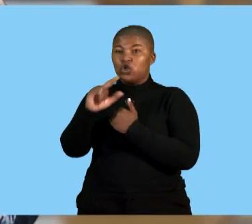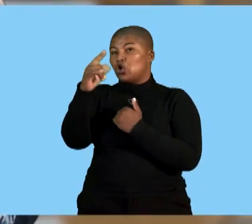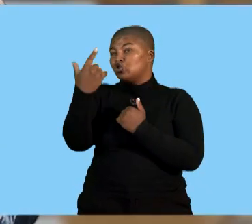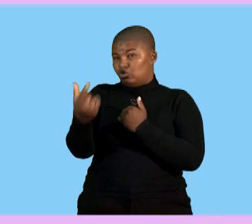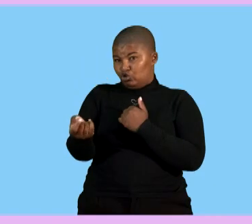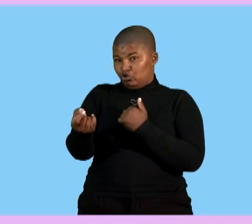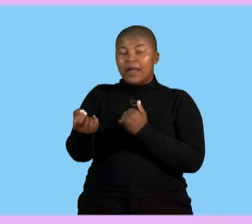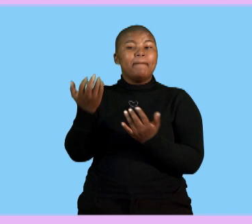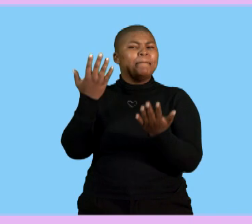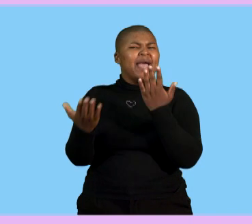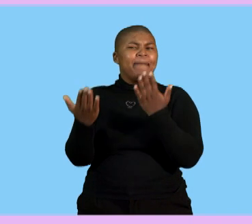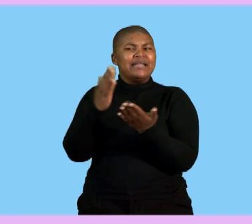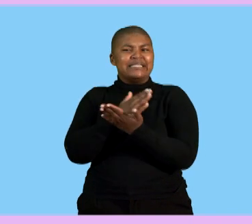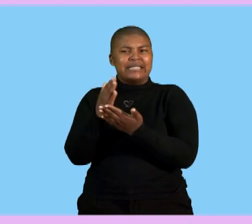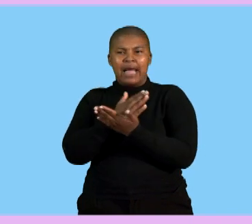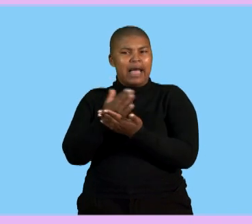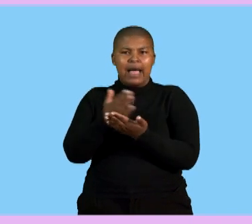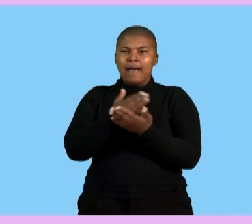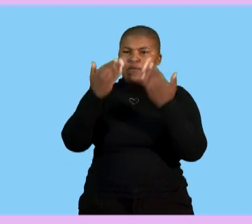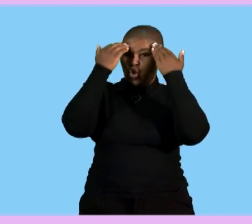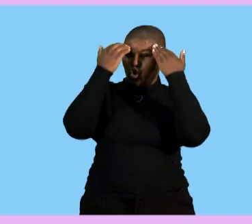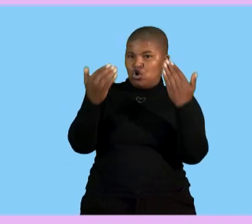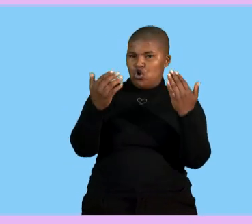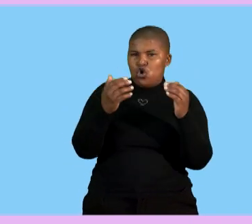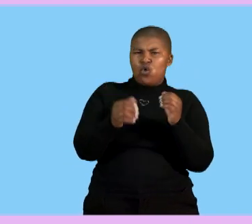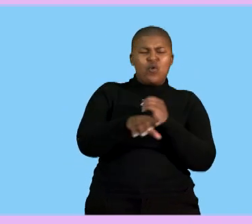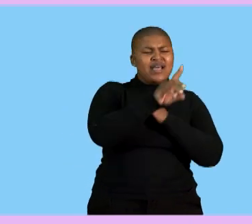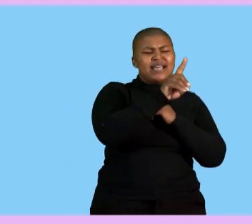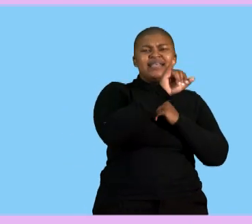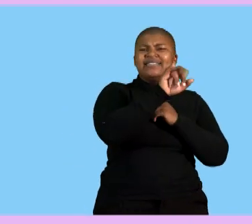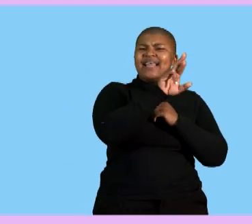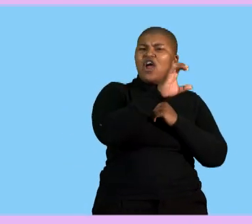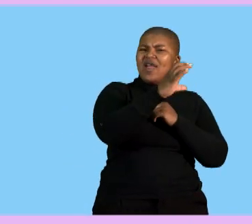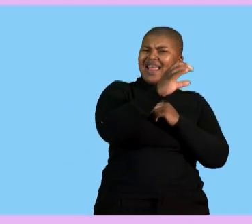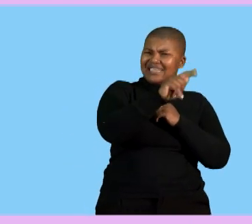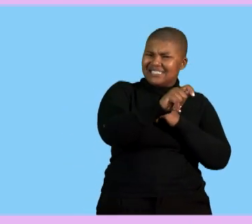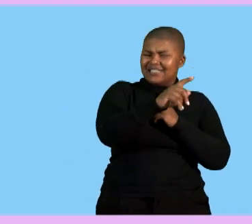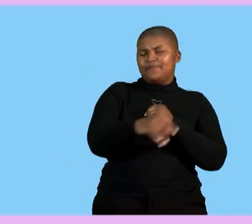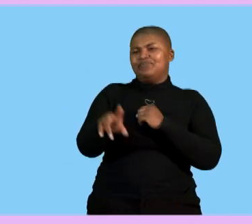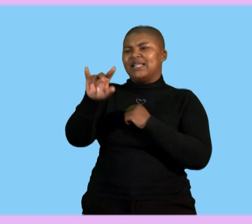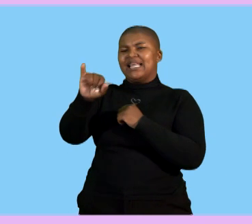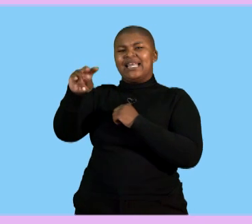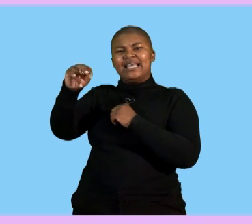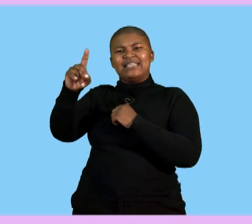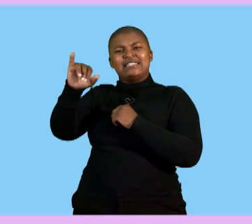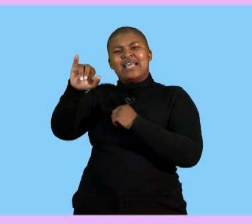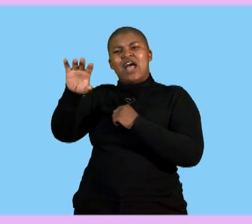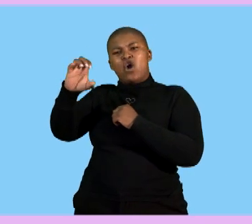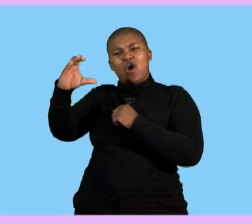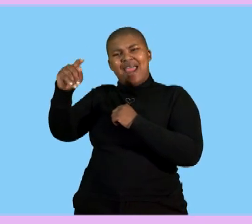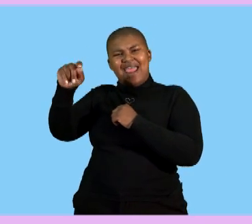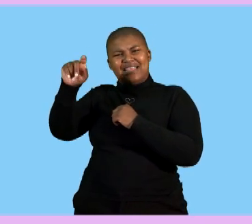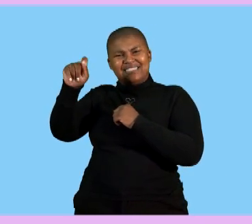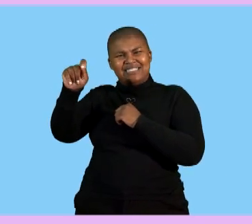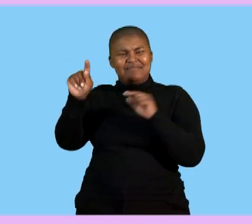common error is the inability to identify direct or indirect proportion in a given